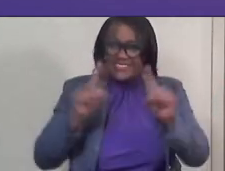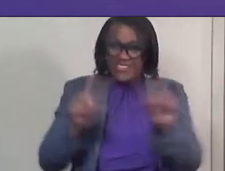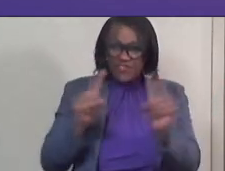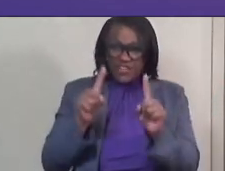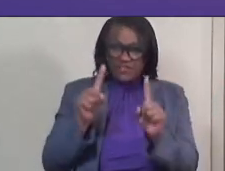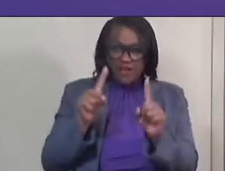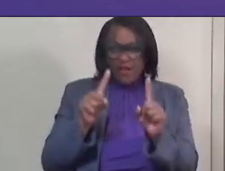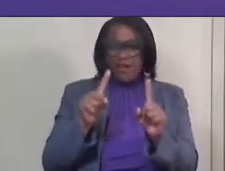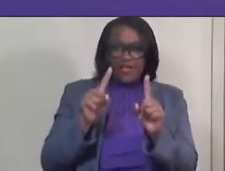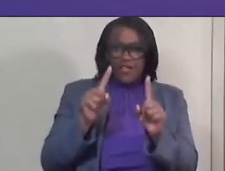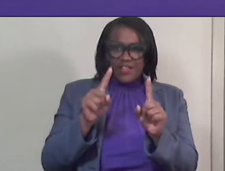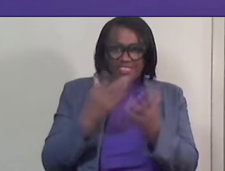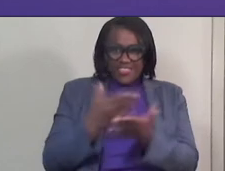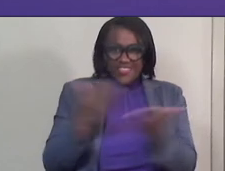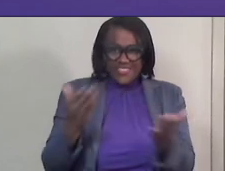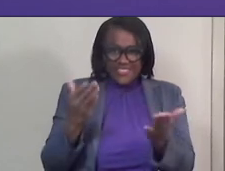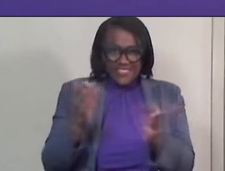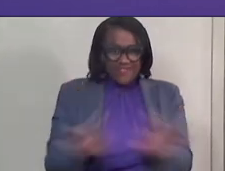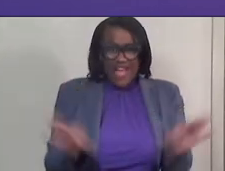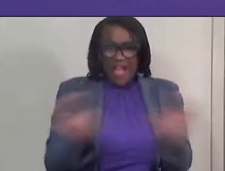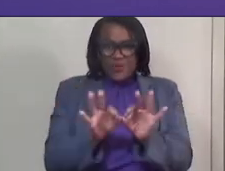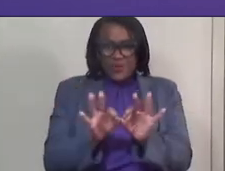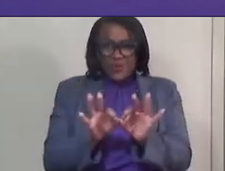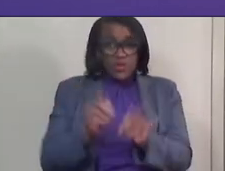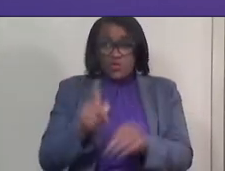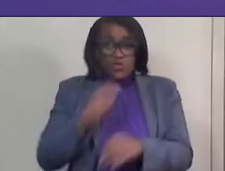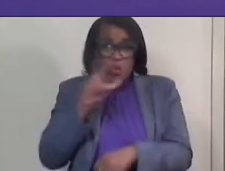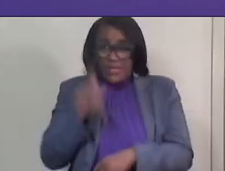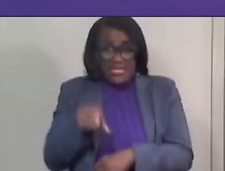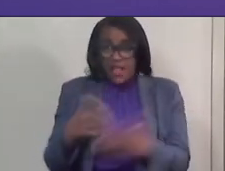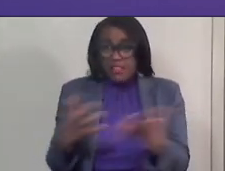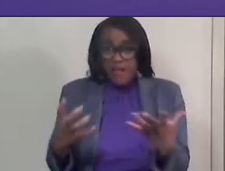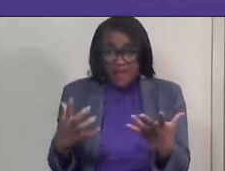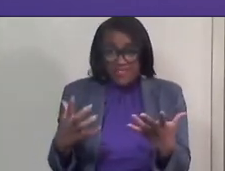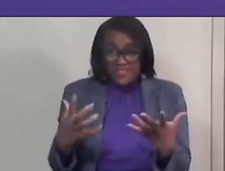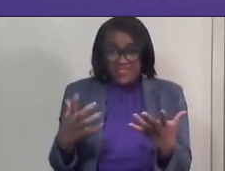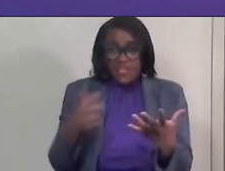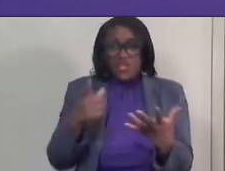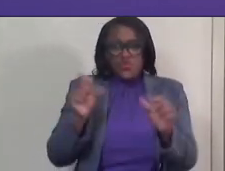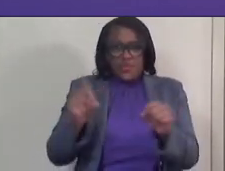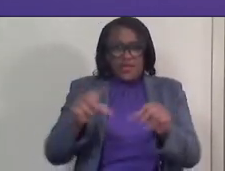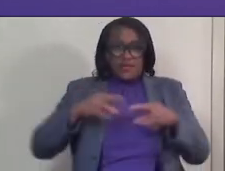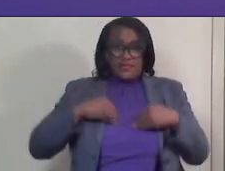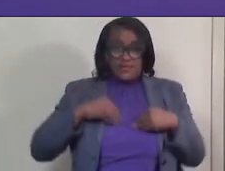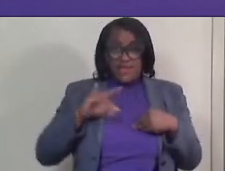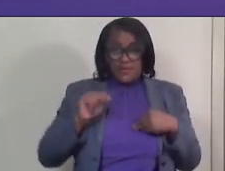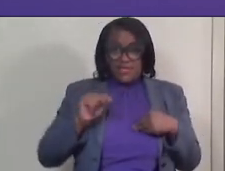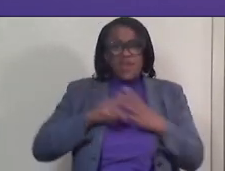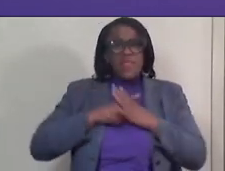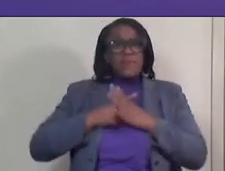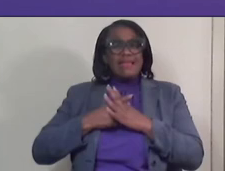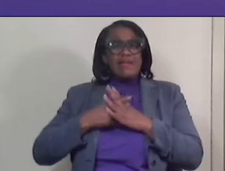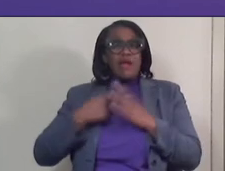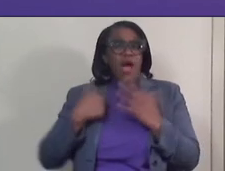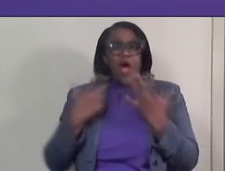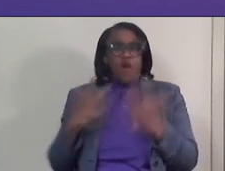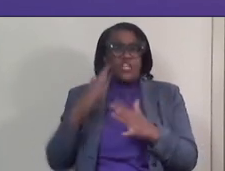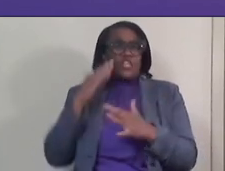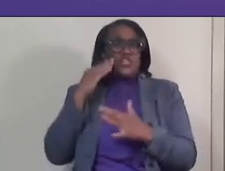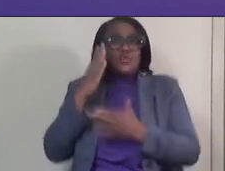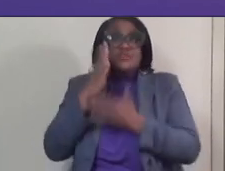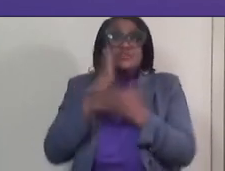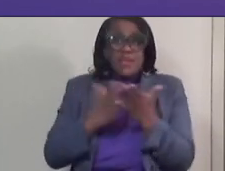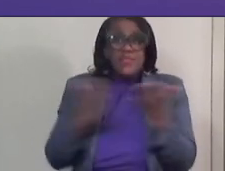was that you don't need a lot and that you have to accept it. Like right in the beginning, I already knew that there are things I'm going to